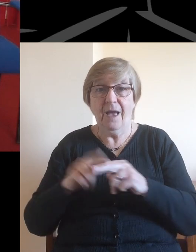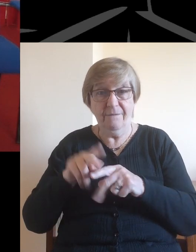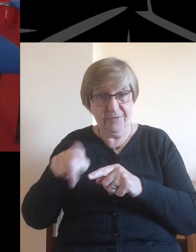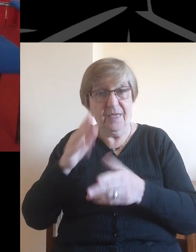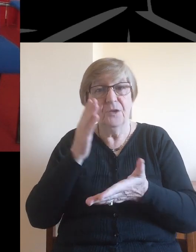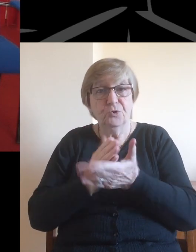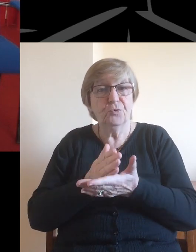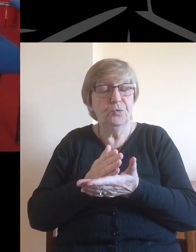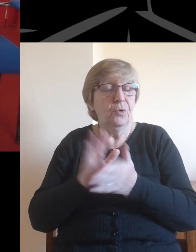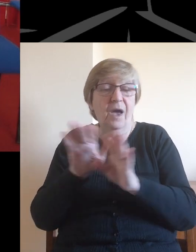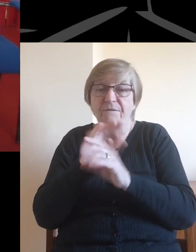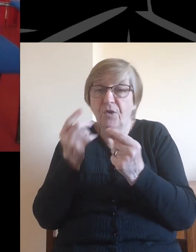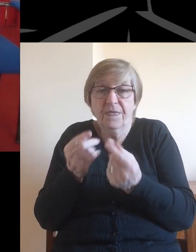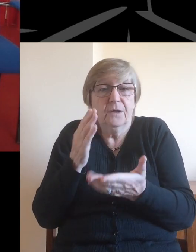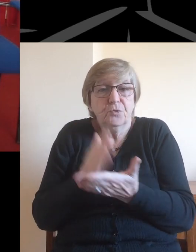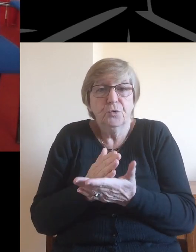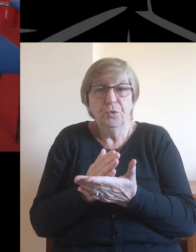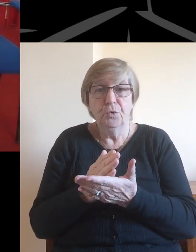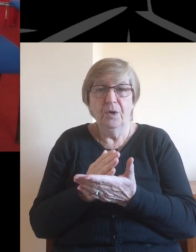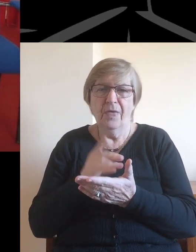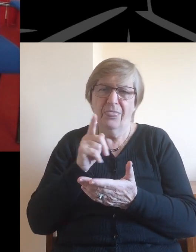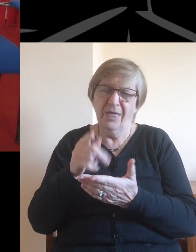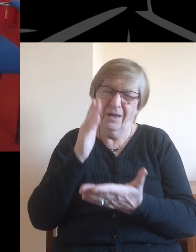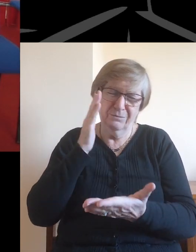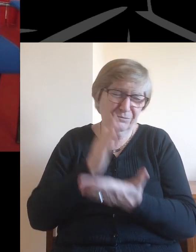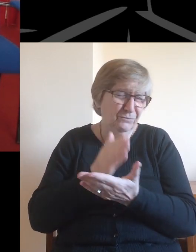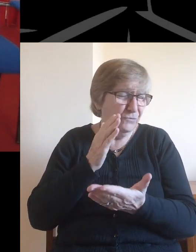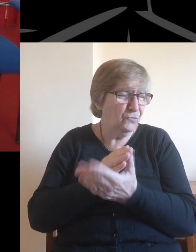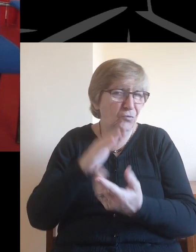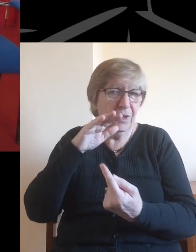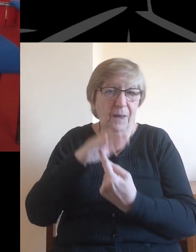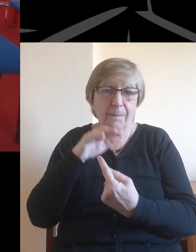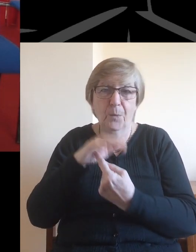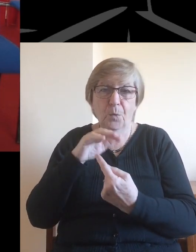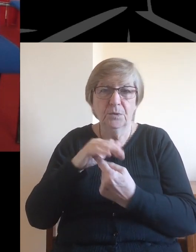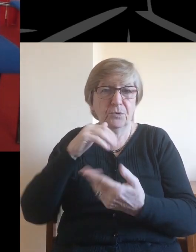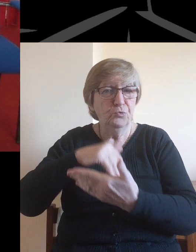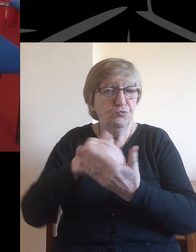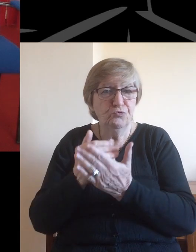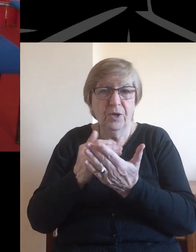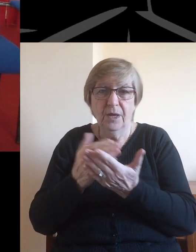If that is true, is that not of crucial importance?